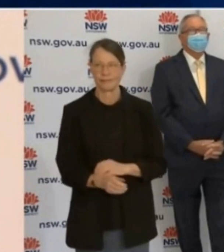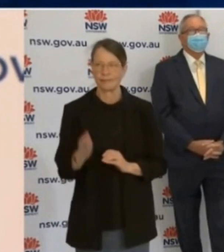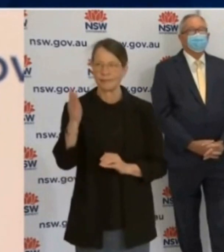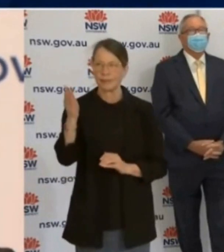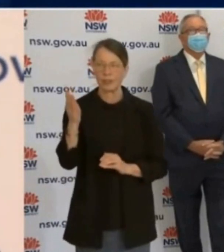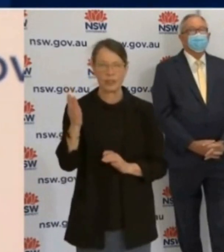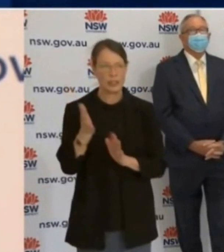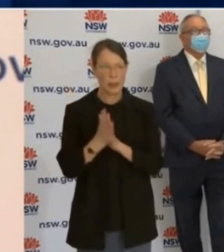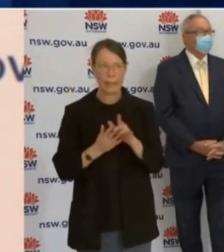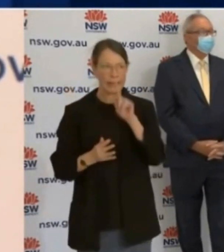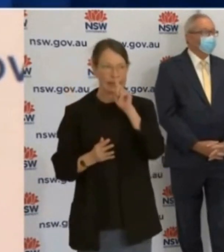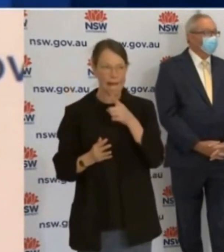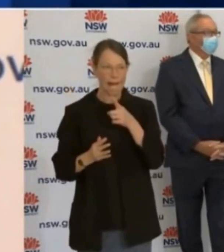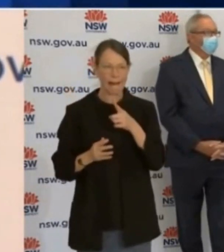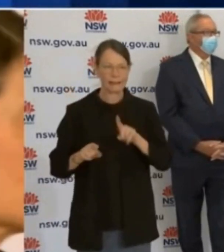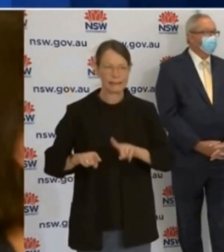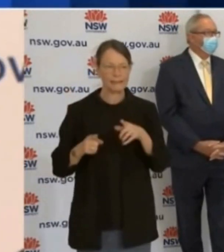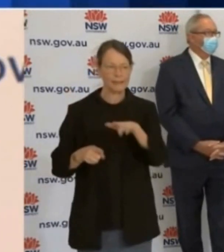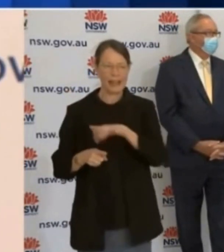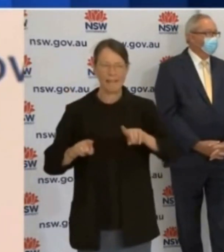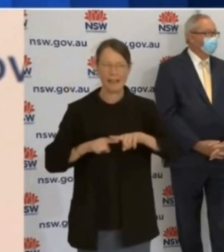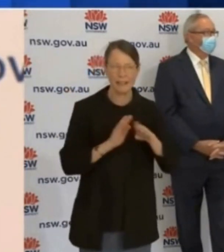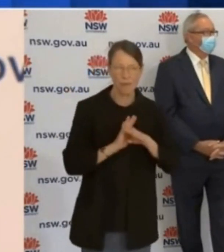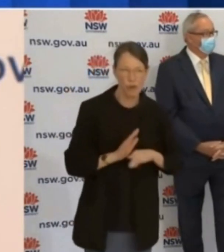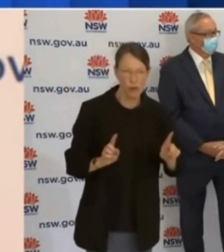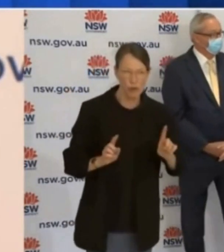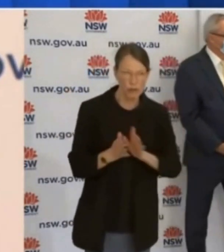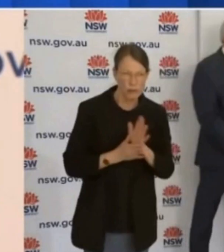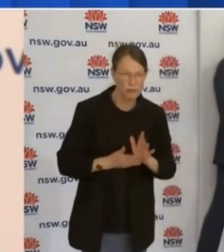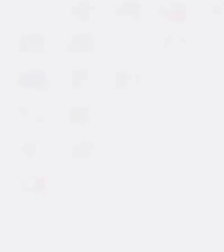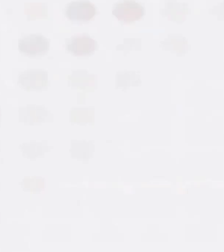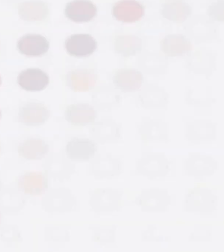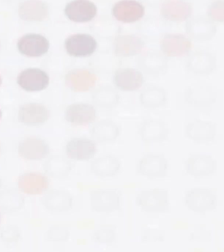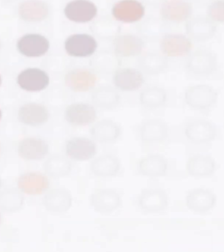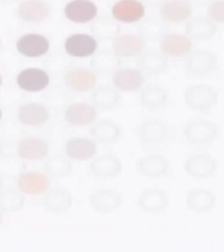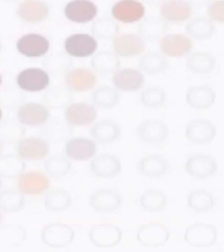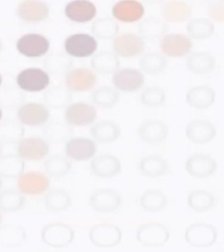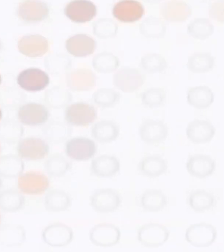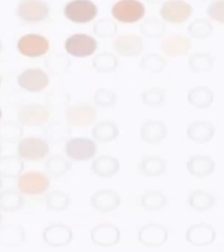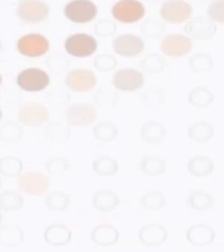has to be a blanket. You already had a question. I might ask Dr. Chant to say the last one.